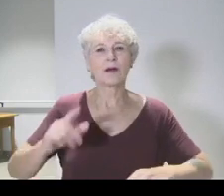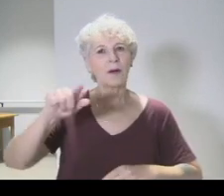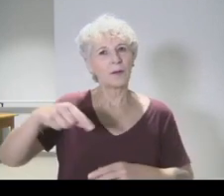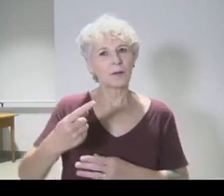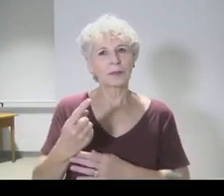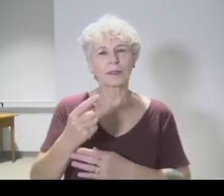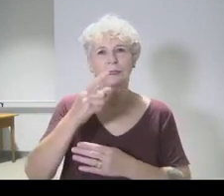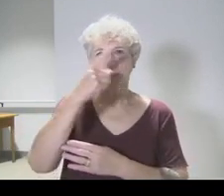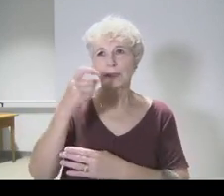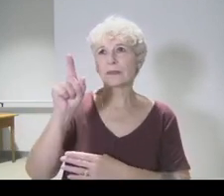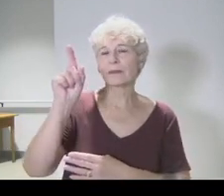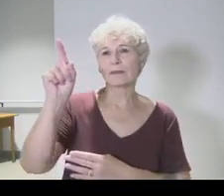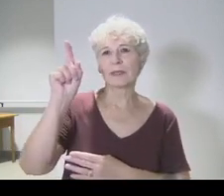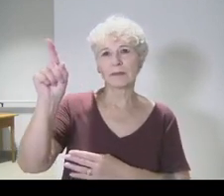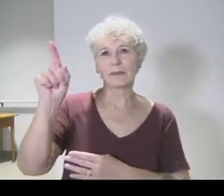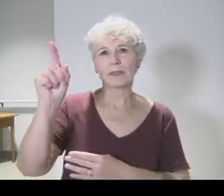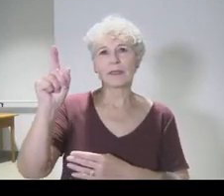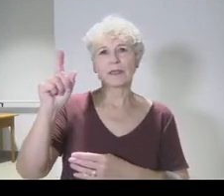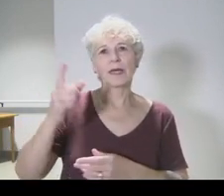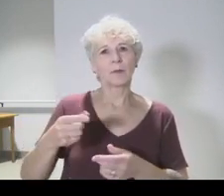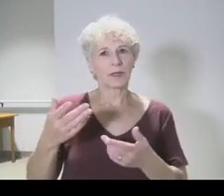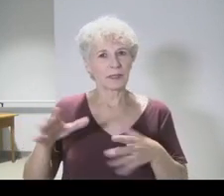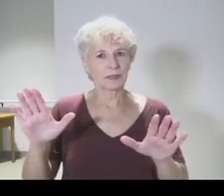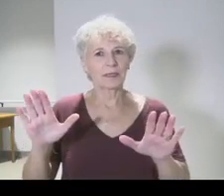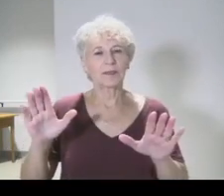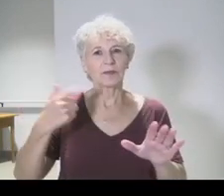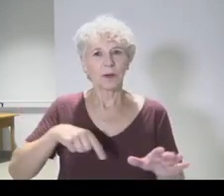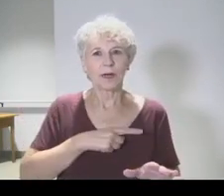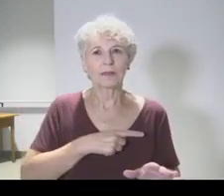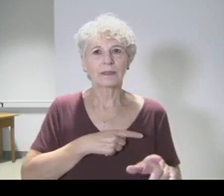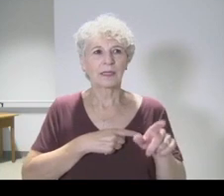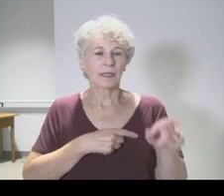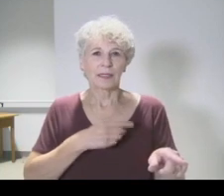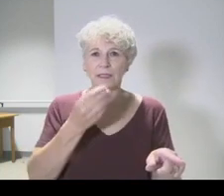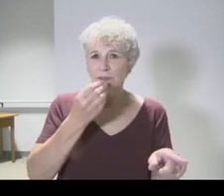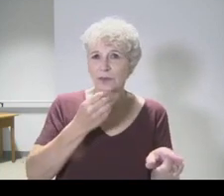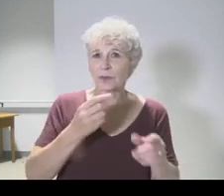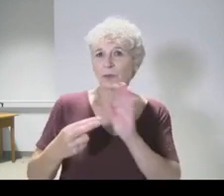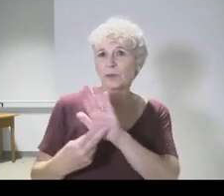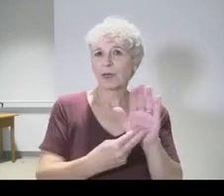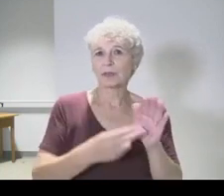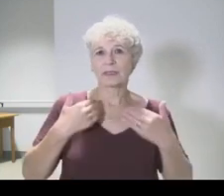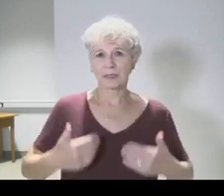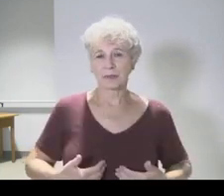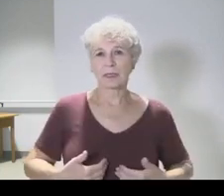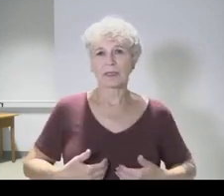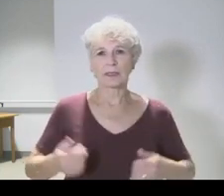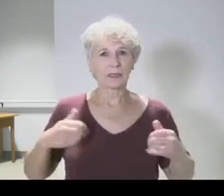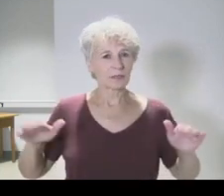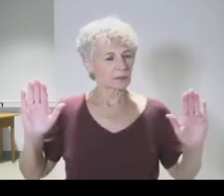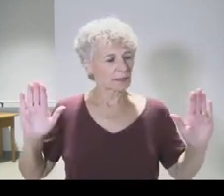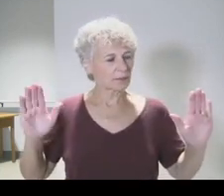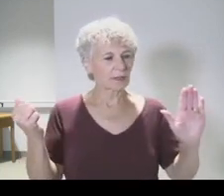because of him and what he did for us. This cracker represents his body that he sacrificed